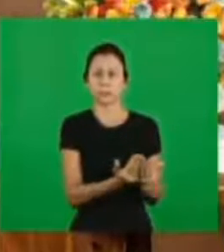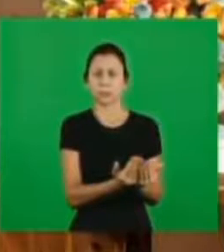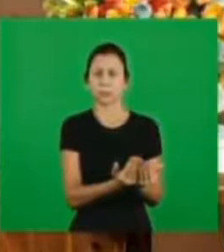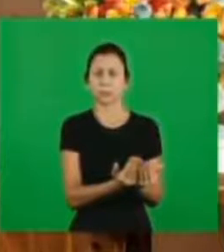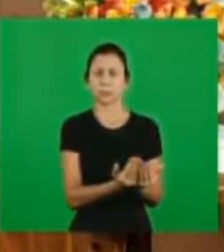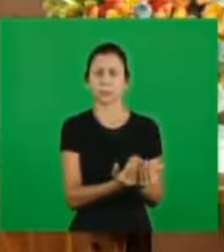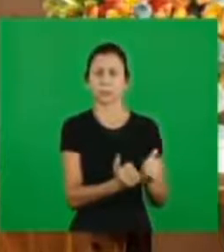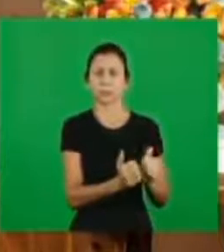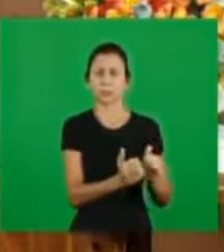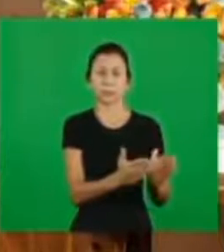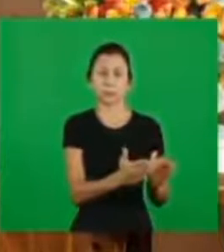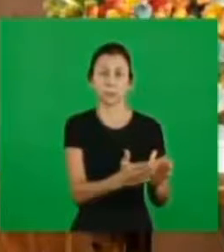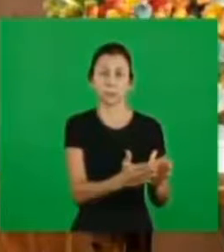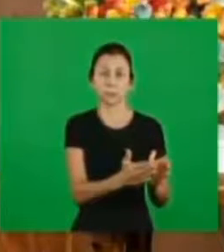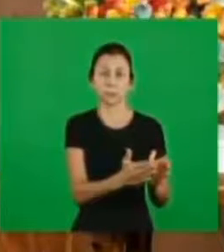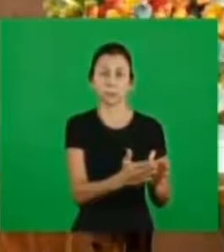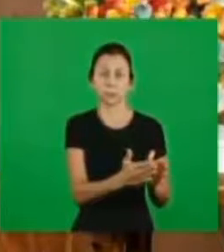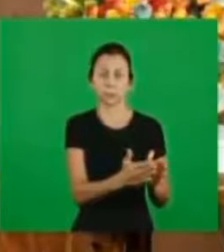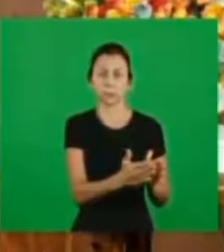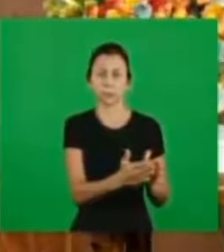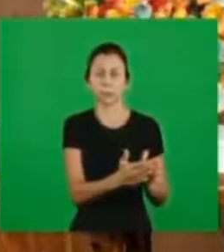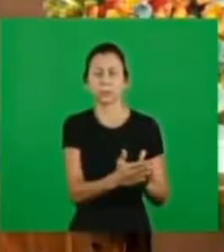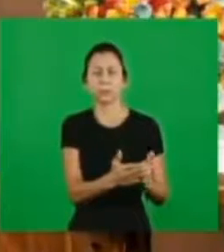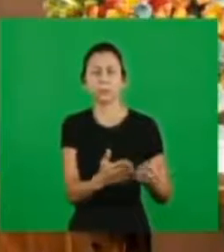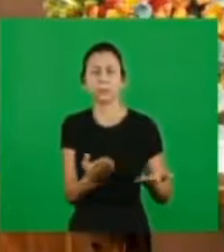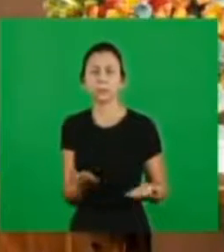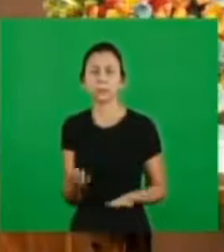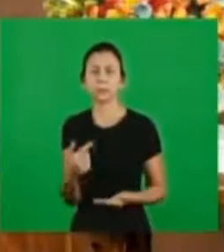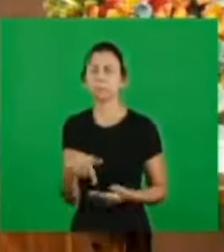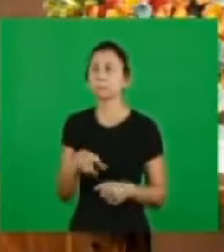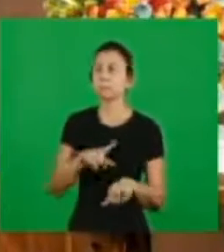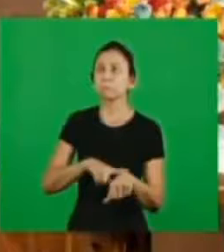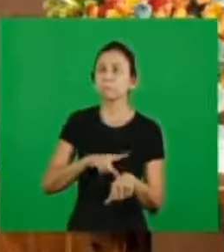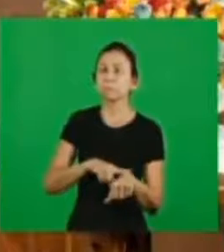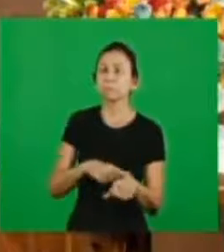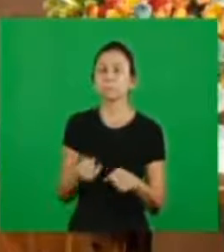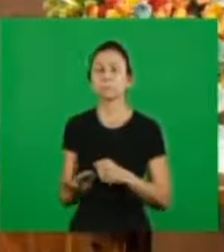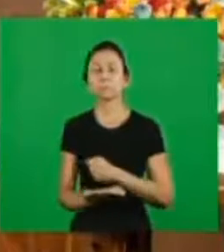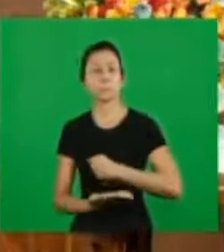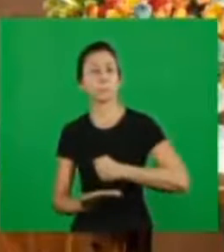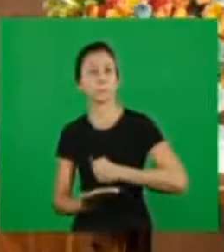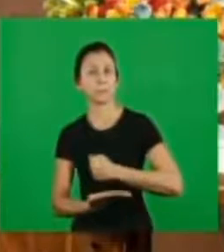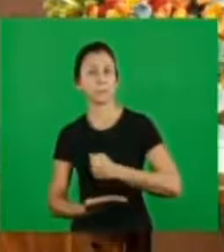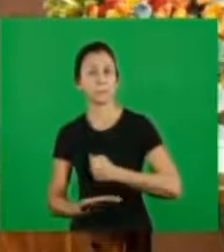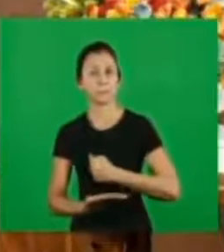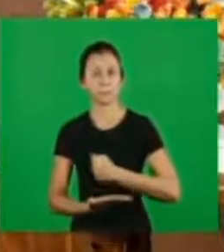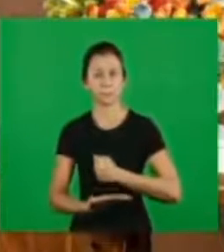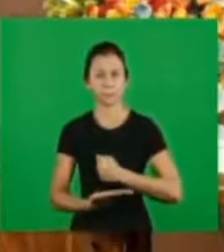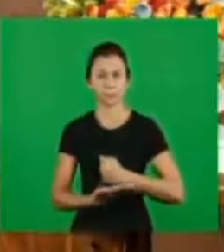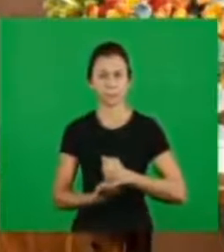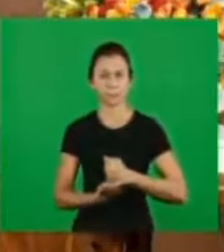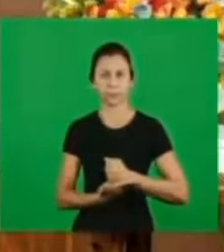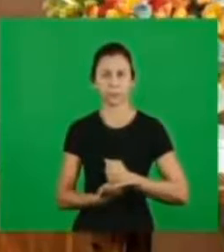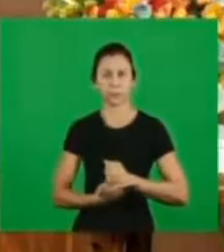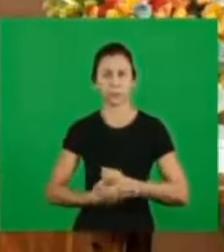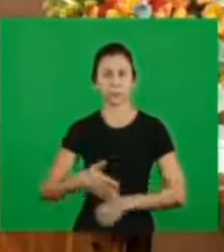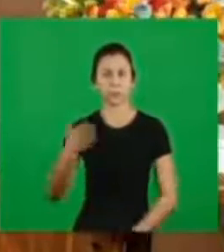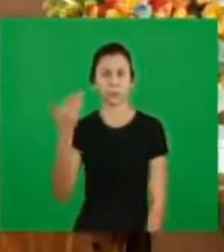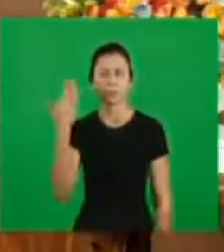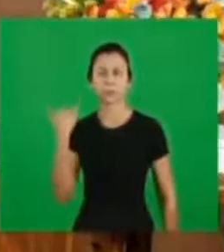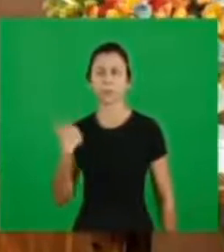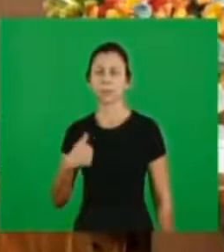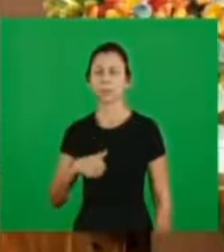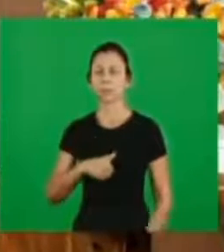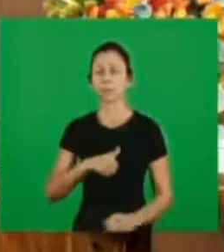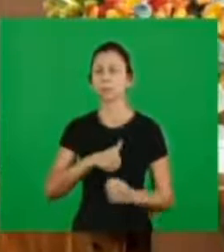church. Actually, every measure of our time is based on the Christian